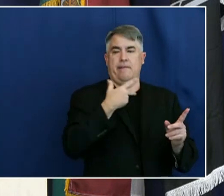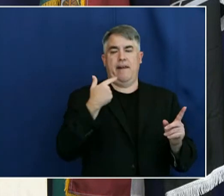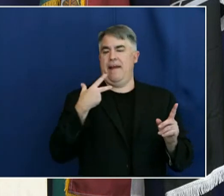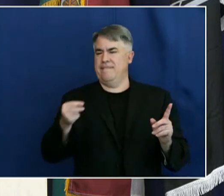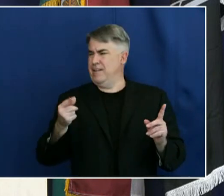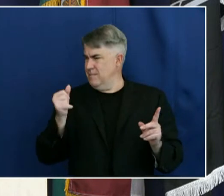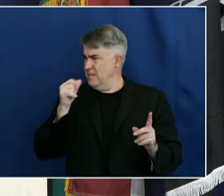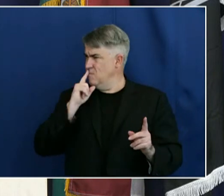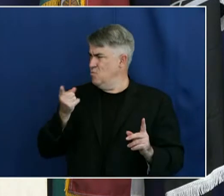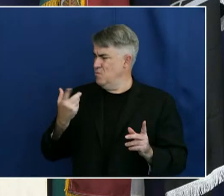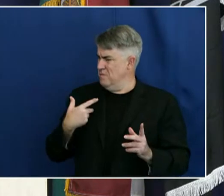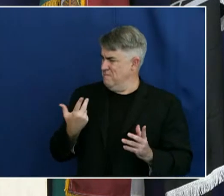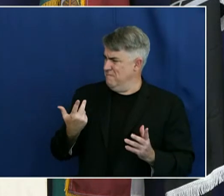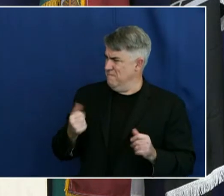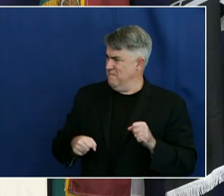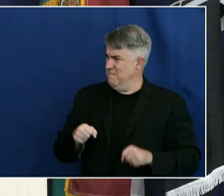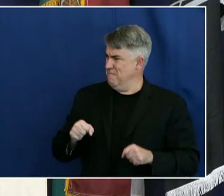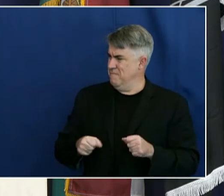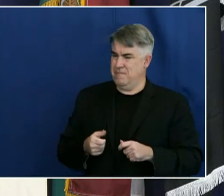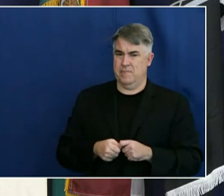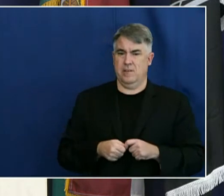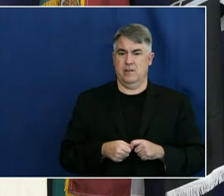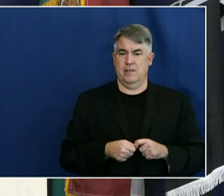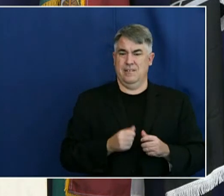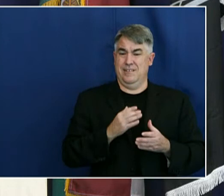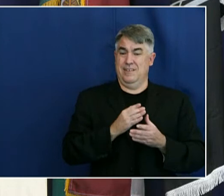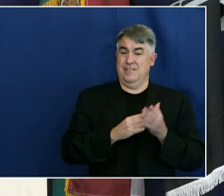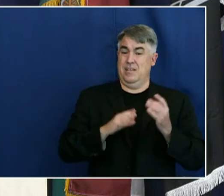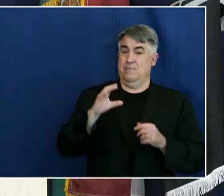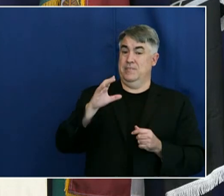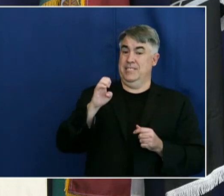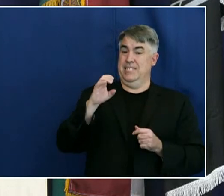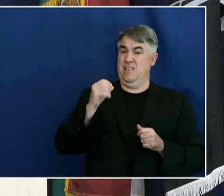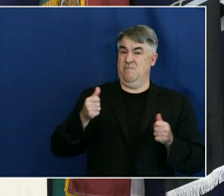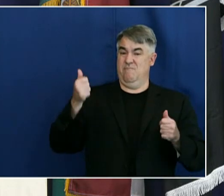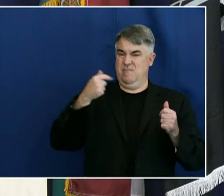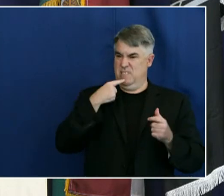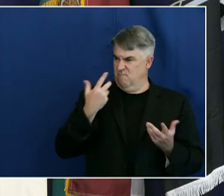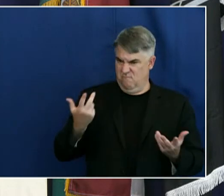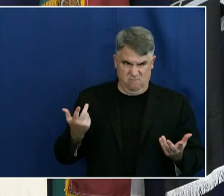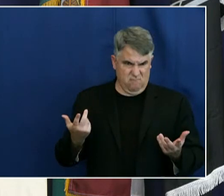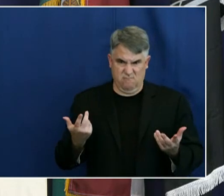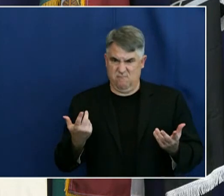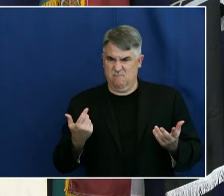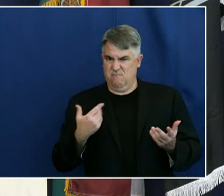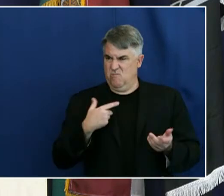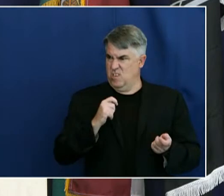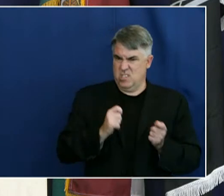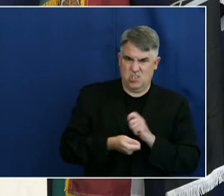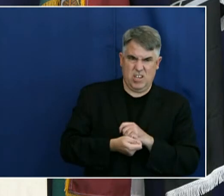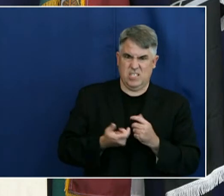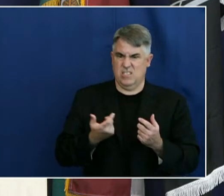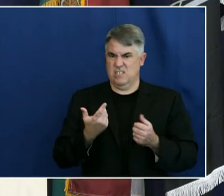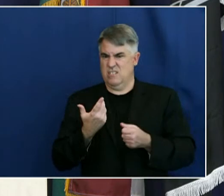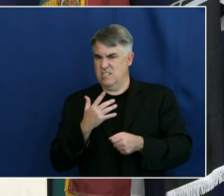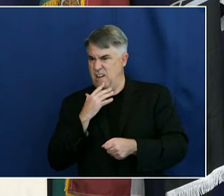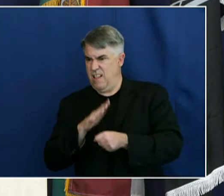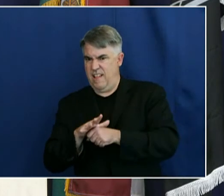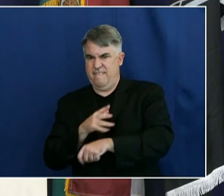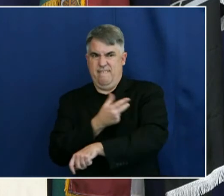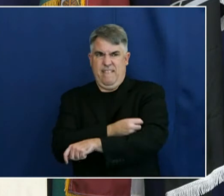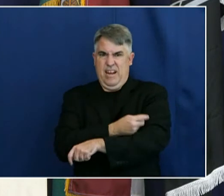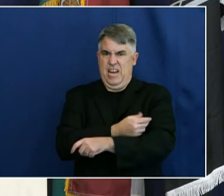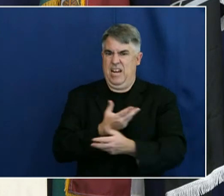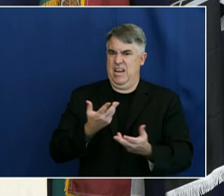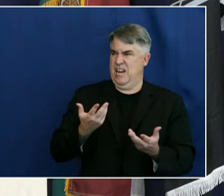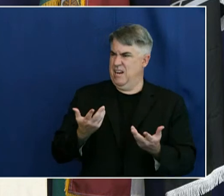of those CEOs saying, we're not sure if that's going to be the same level of who we go to. Are they going to be